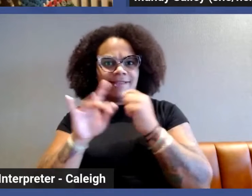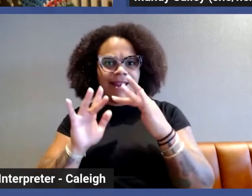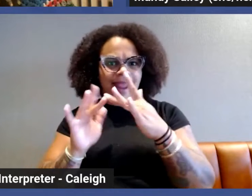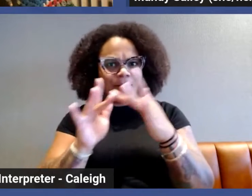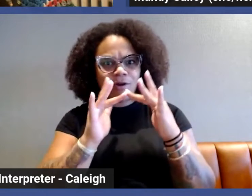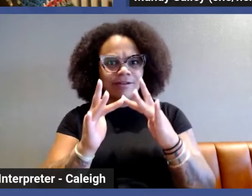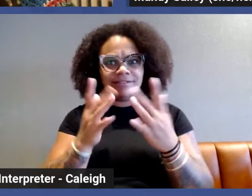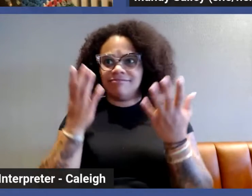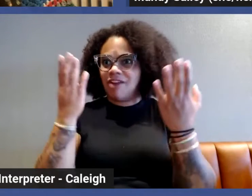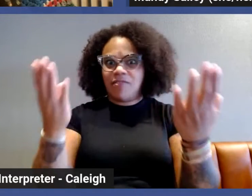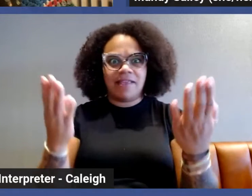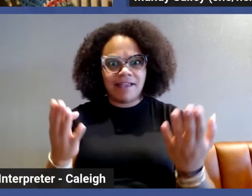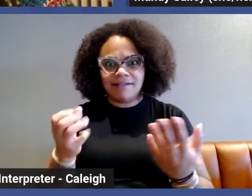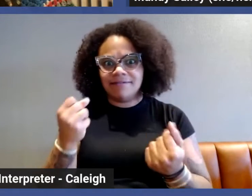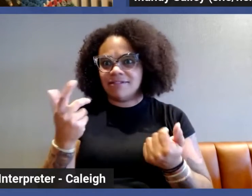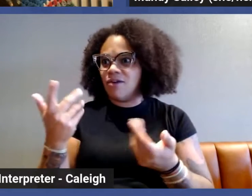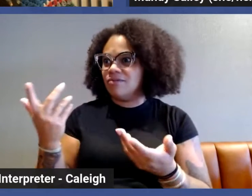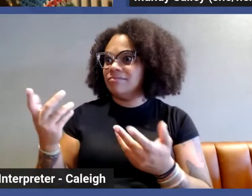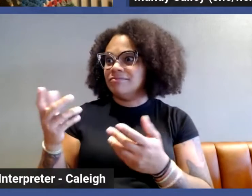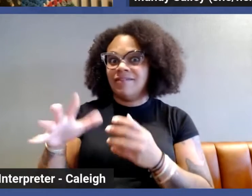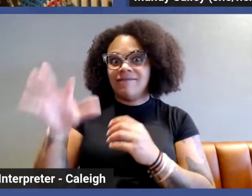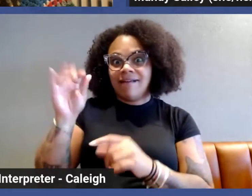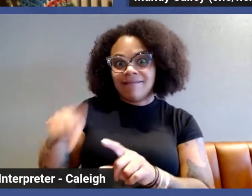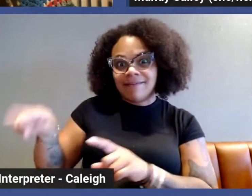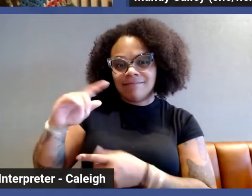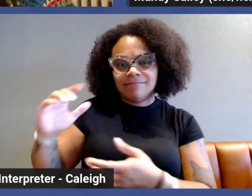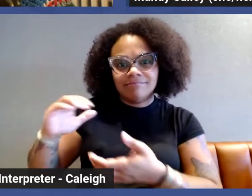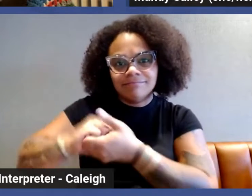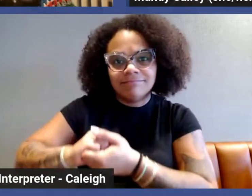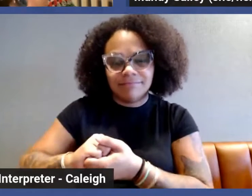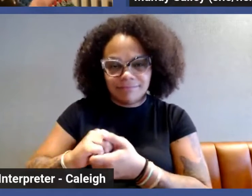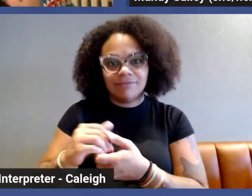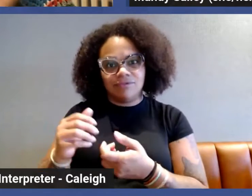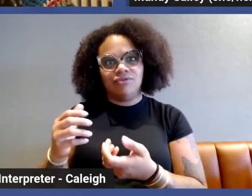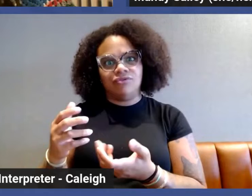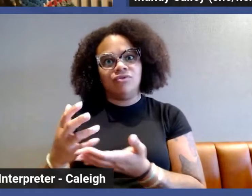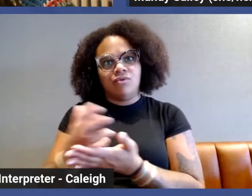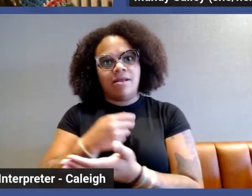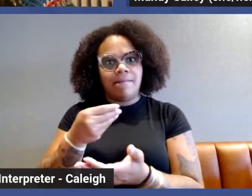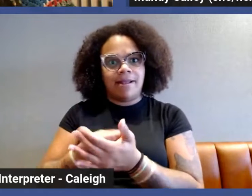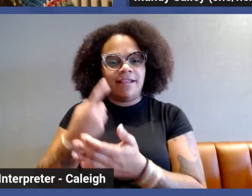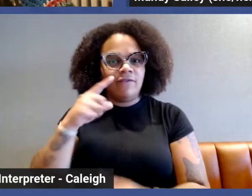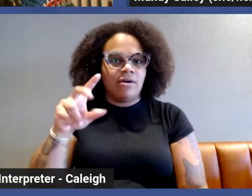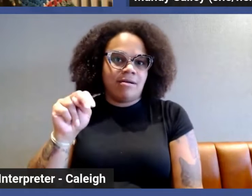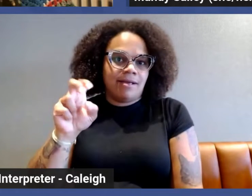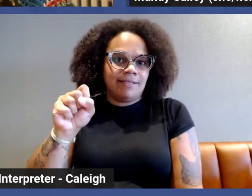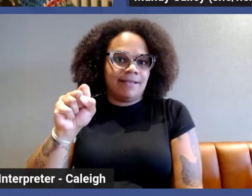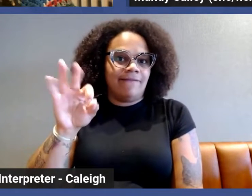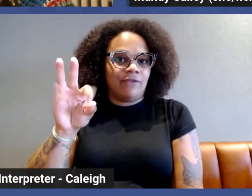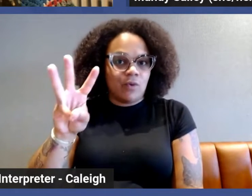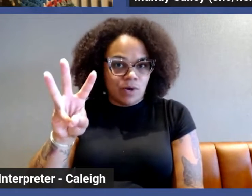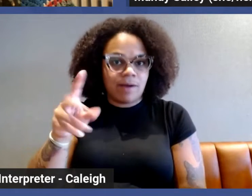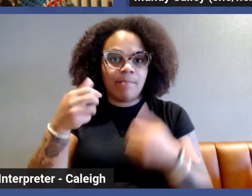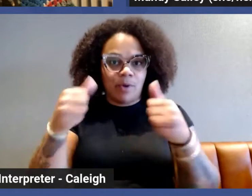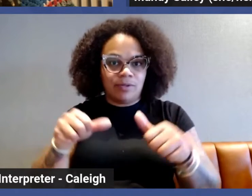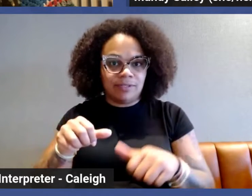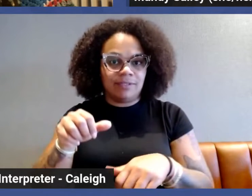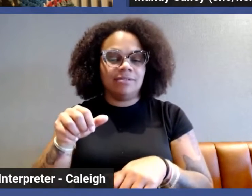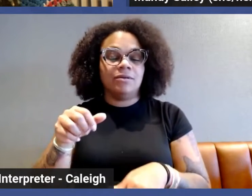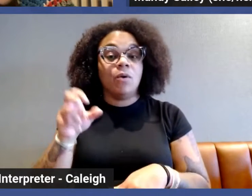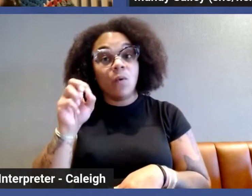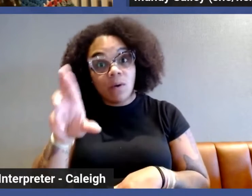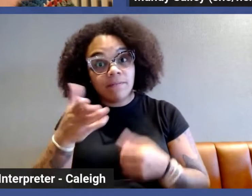with, securing one of those to monetize not safe for work subreddits properly, right? Or allowing adult creators